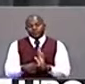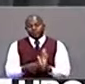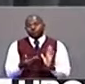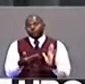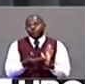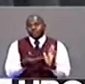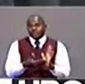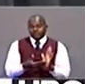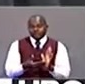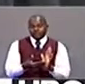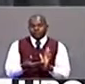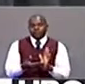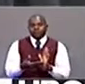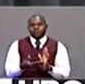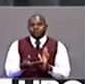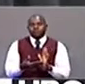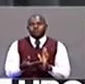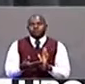raised